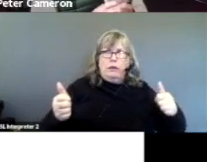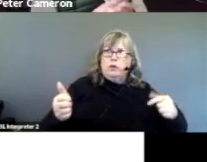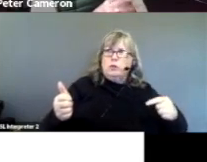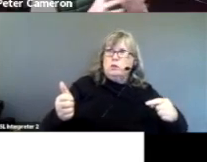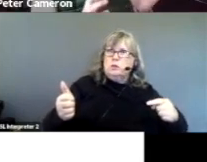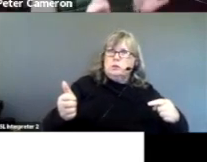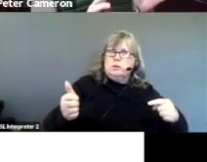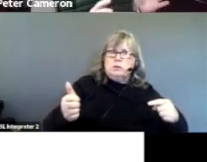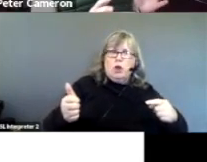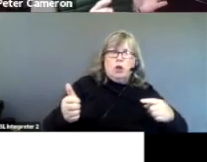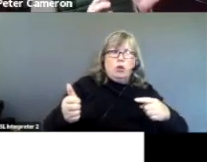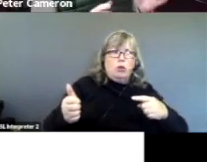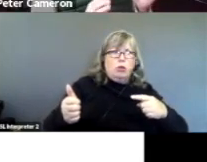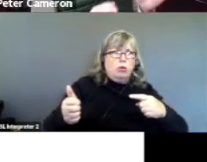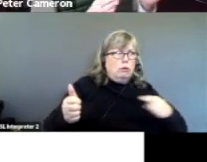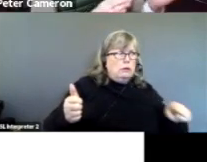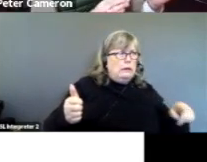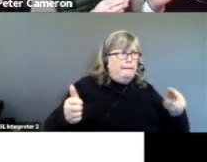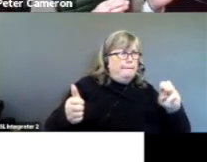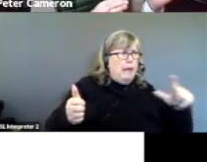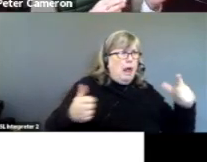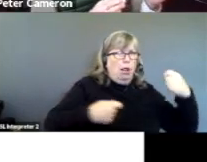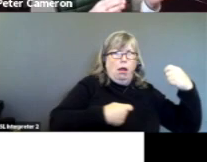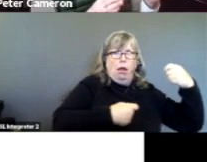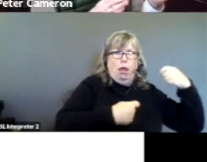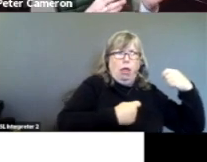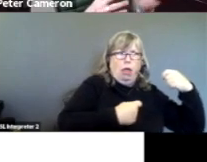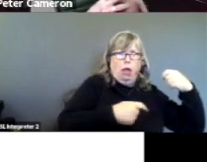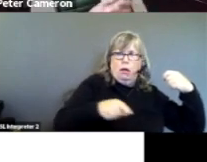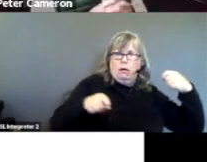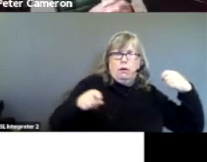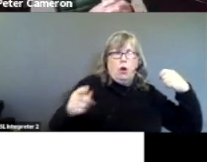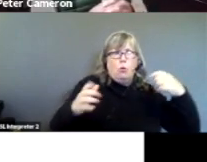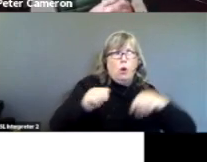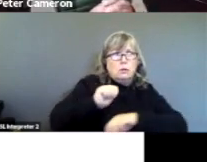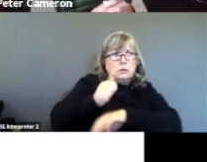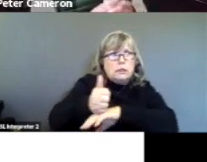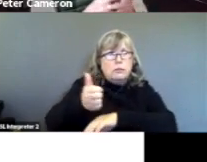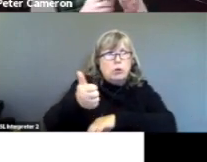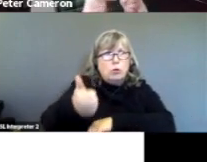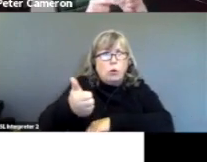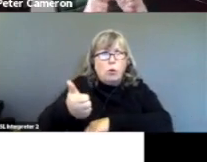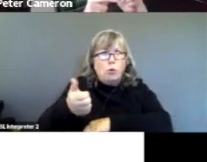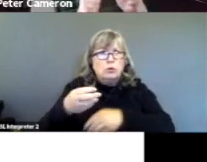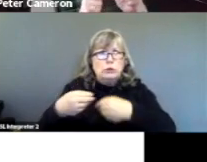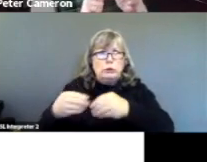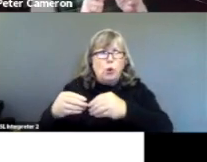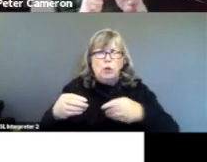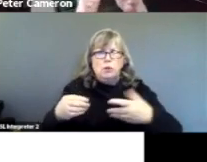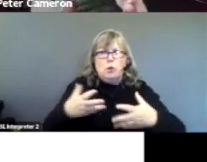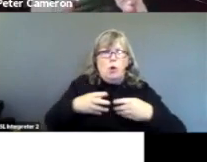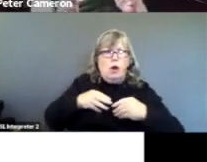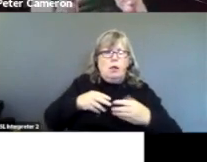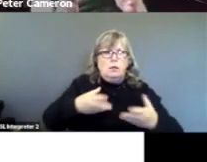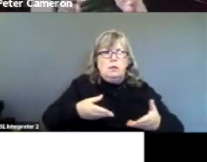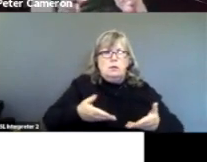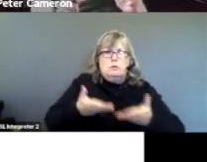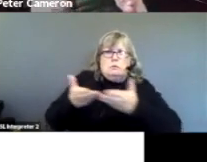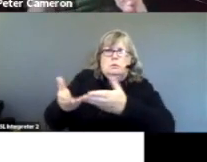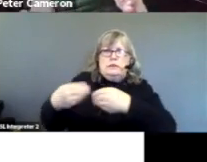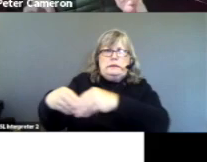mill wouldn't sell to these local people who wanted to start this store. So they ended up having to go to